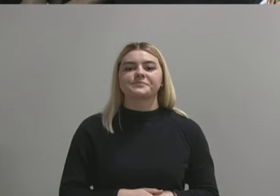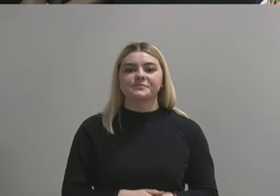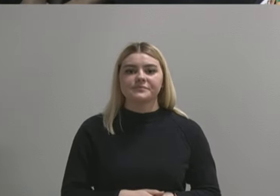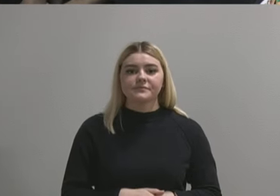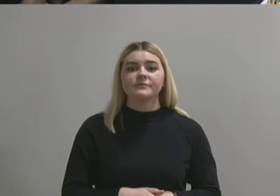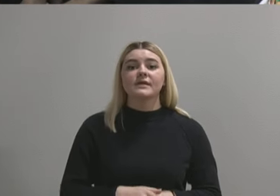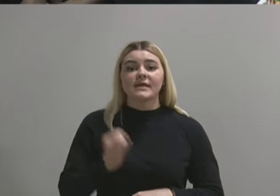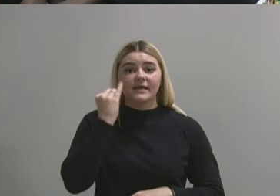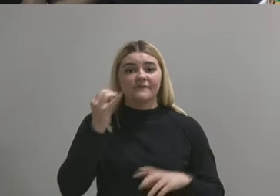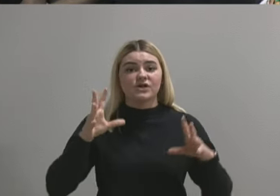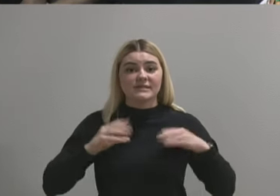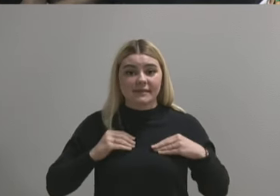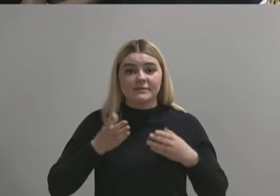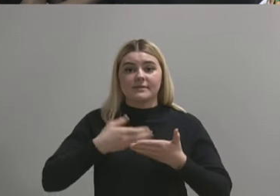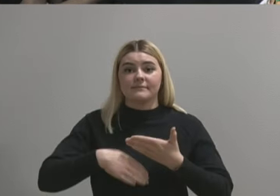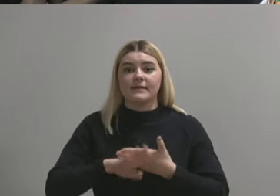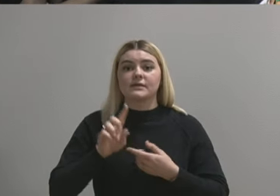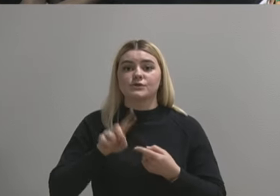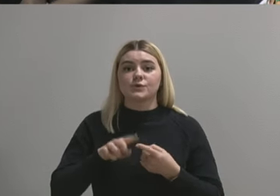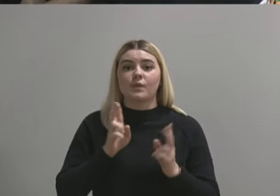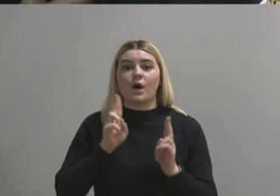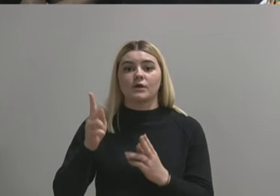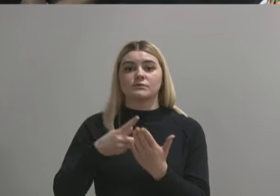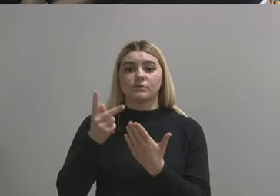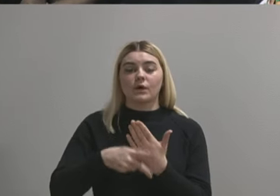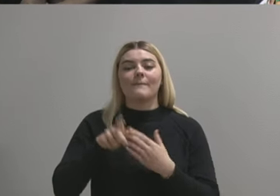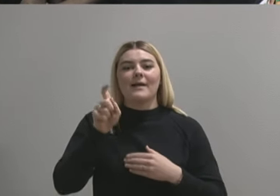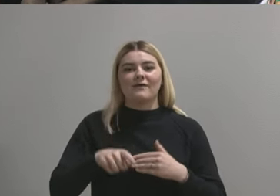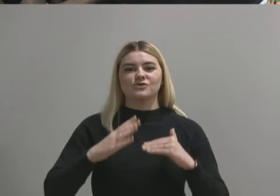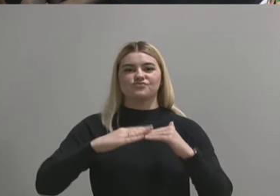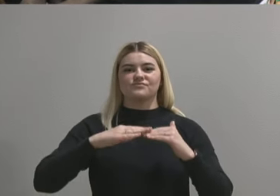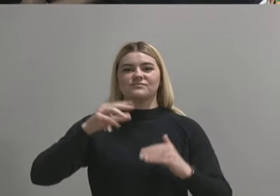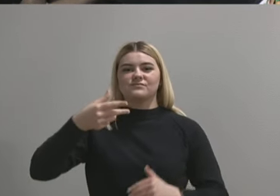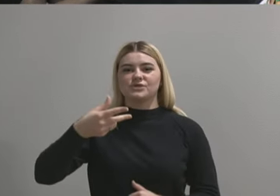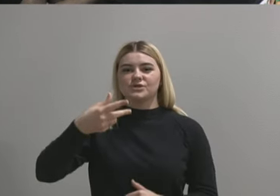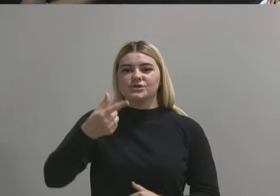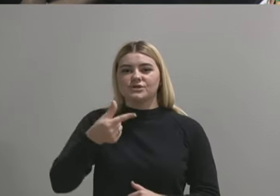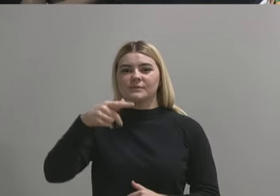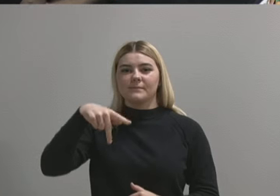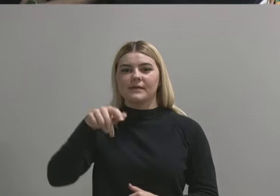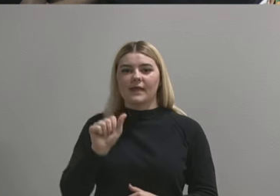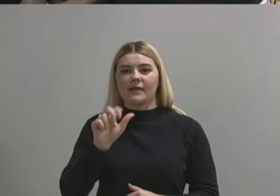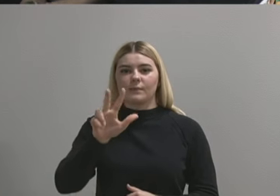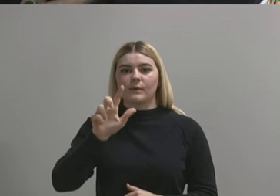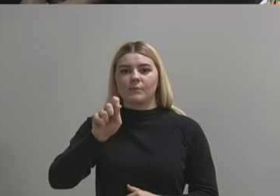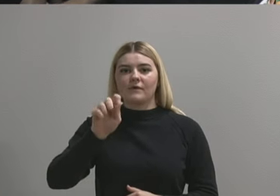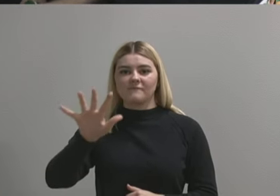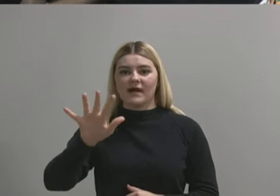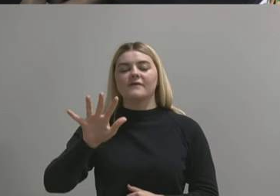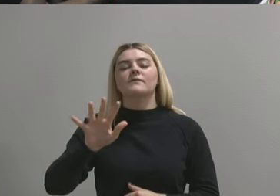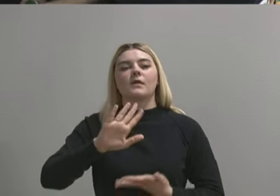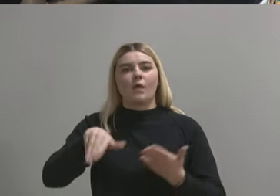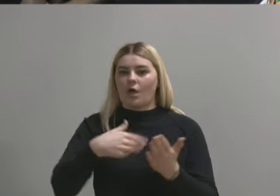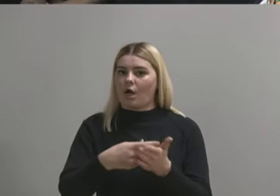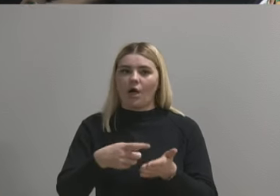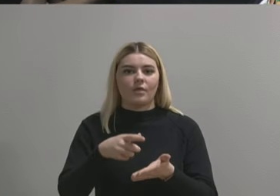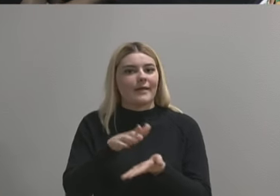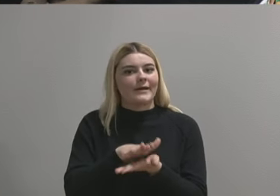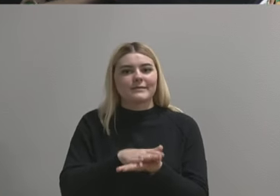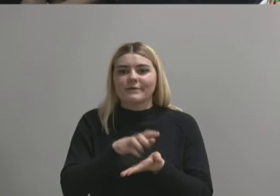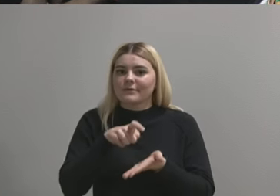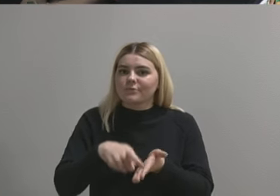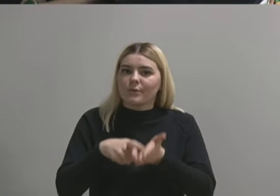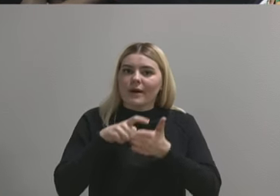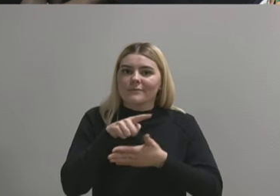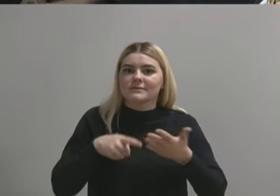must maintain a minimum GPA of 3.5 and meet all academic requirements to graduate with DMHP